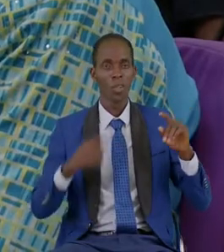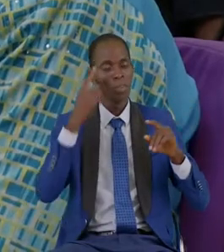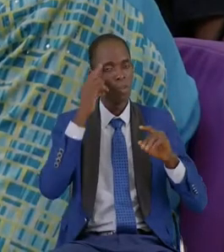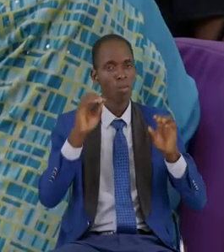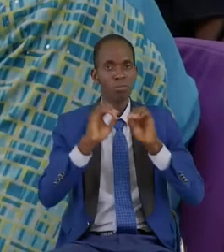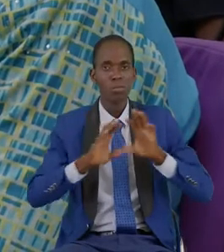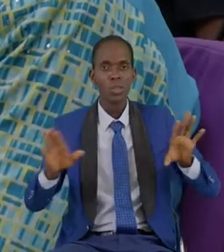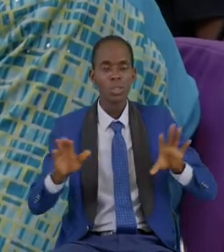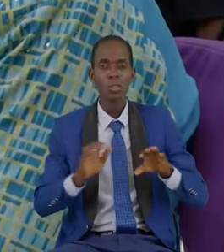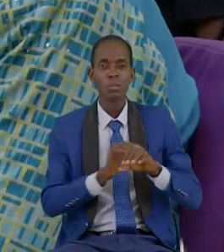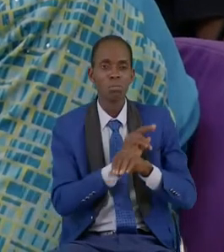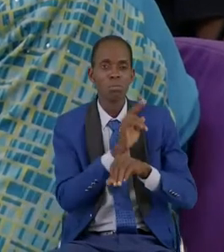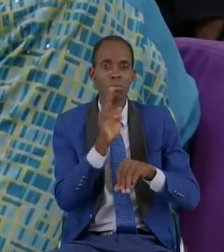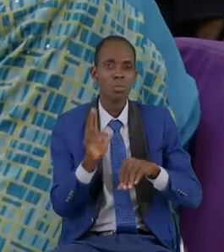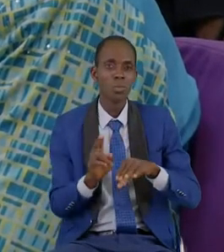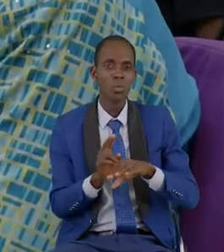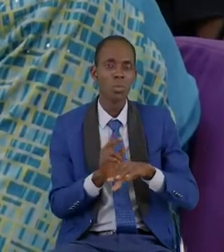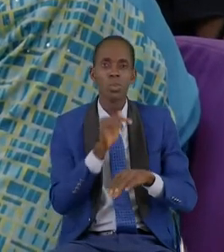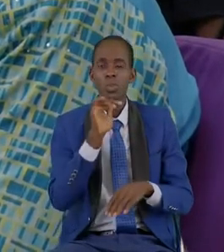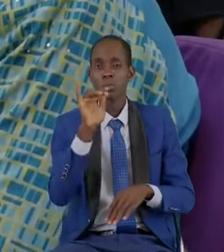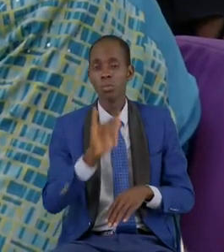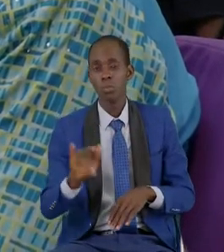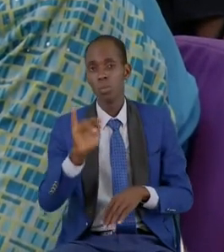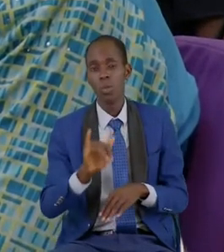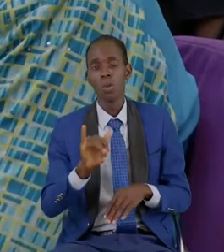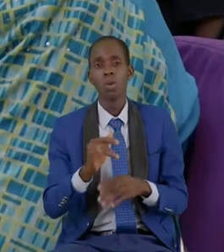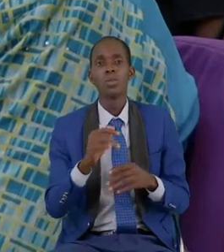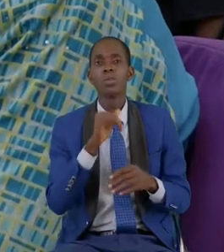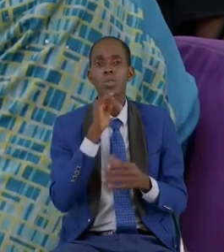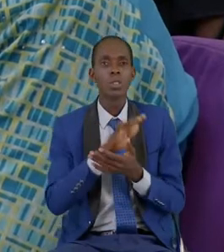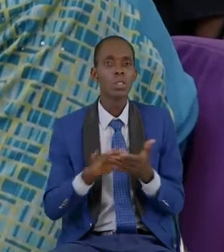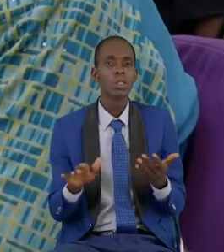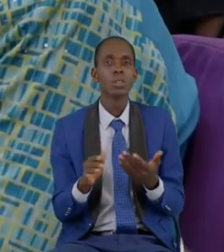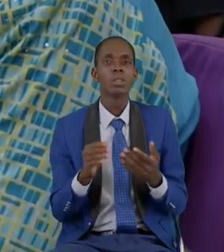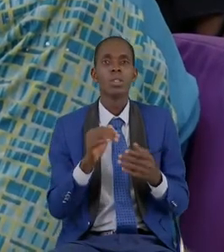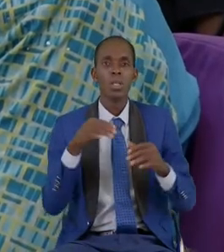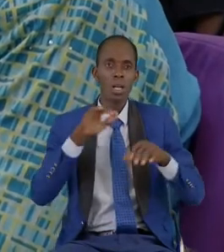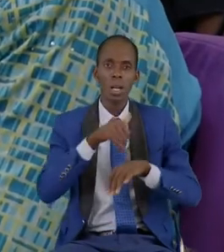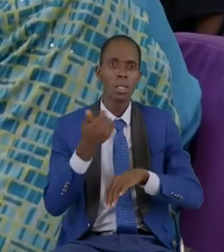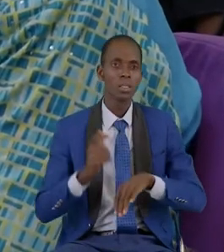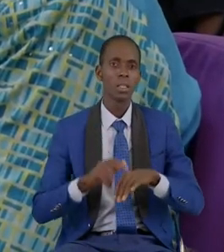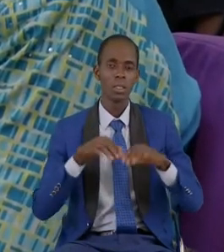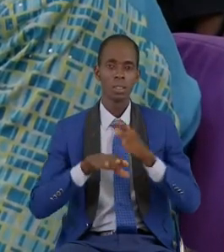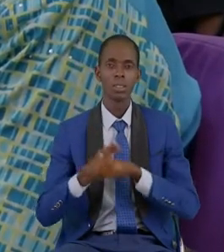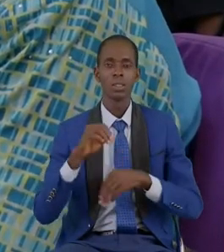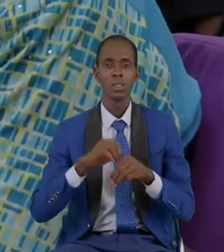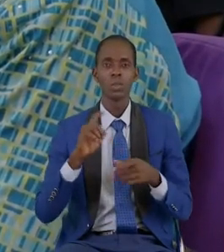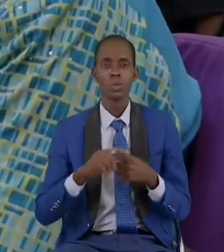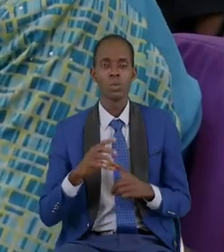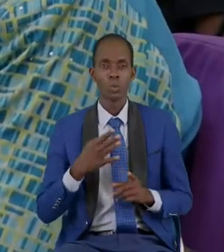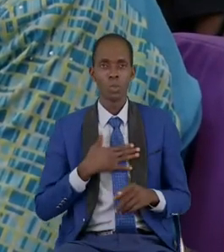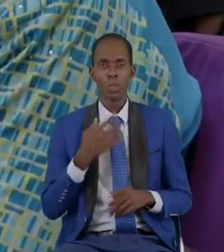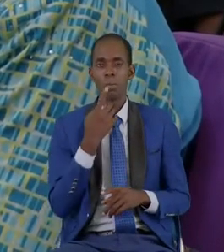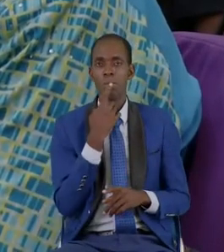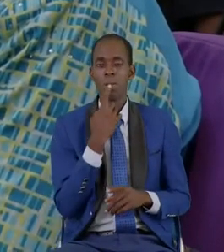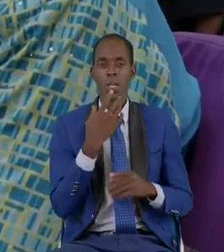common or unclean hath at any time entered into my mouth. Verse 9.